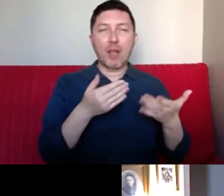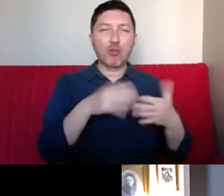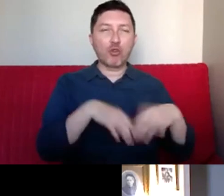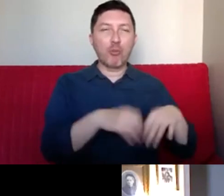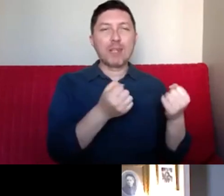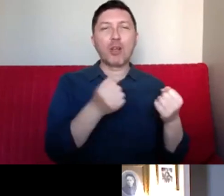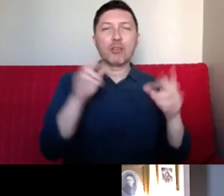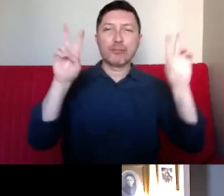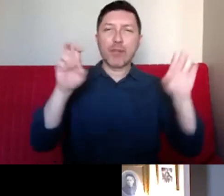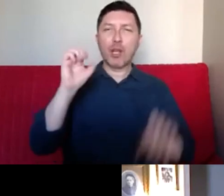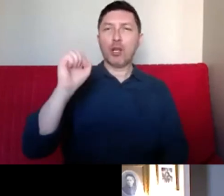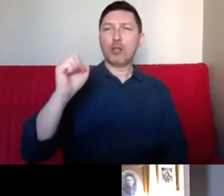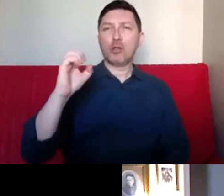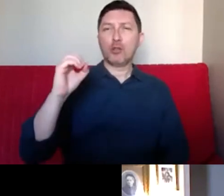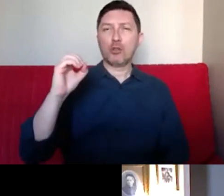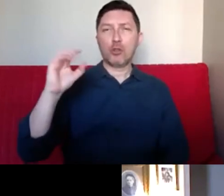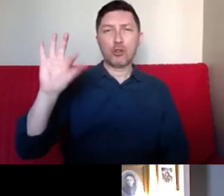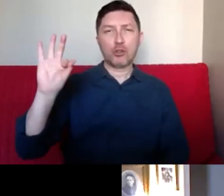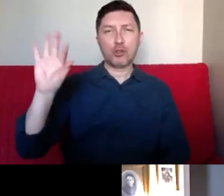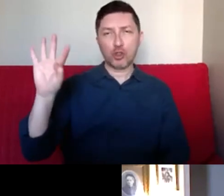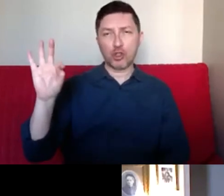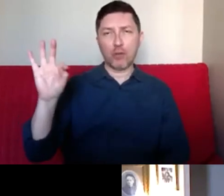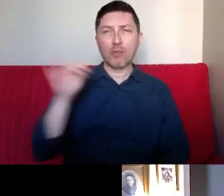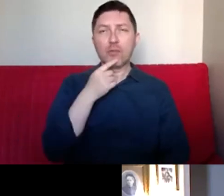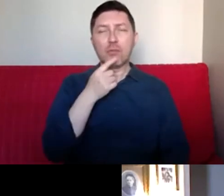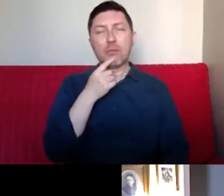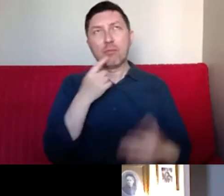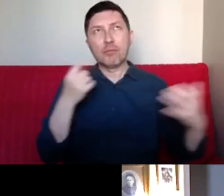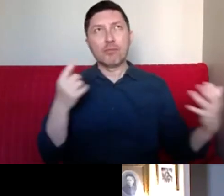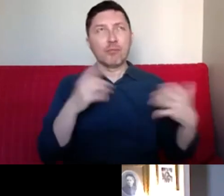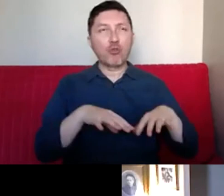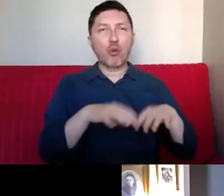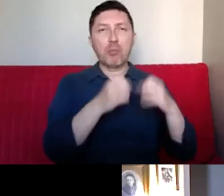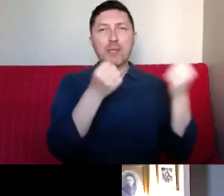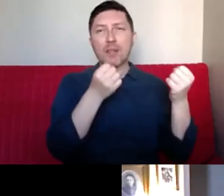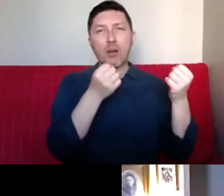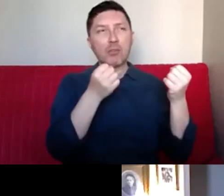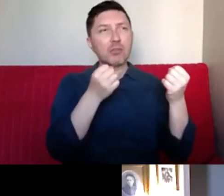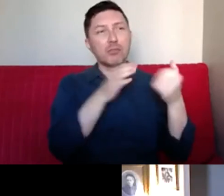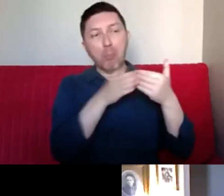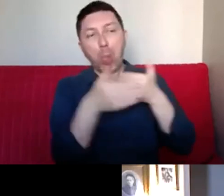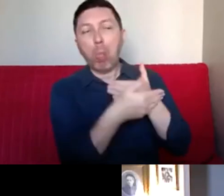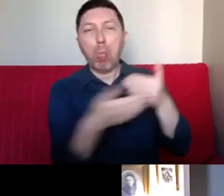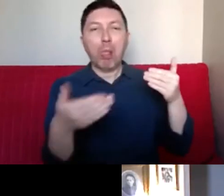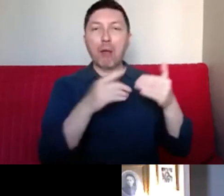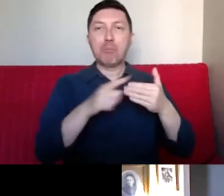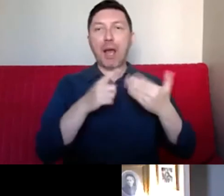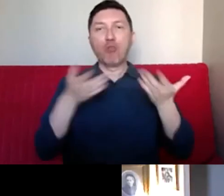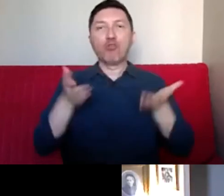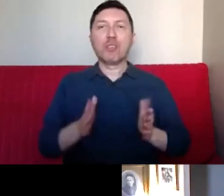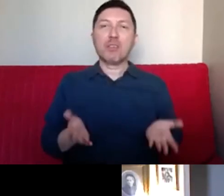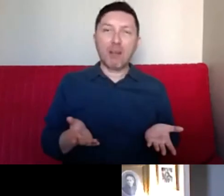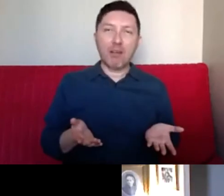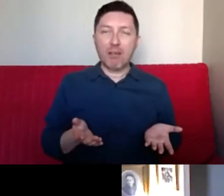have an accreditation for a training done on the job. So we need to refocus again on the informal skills and see on how can we